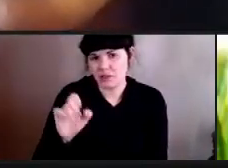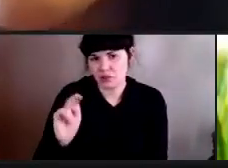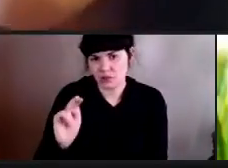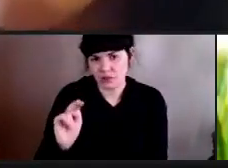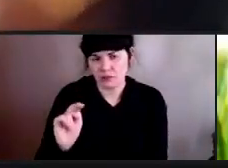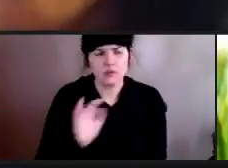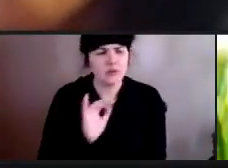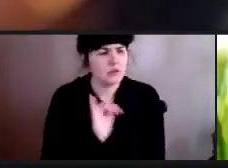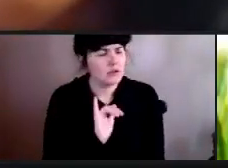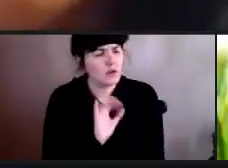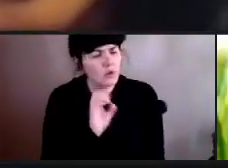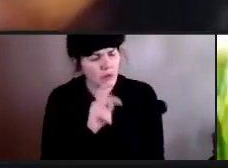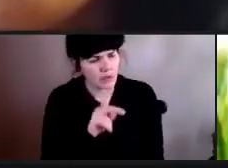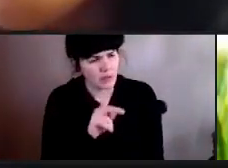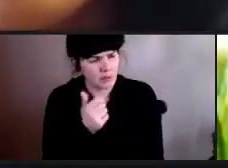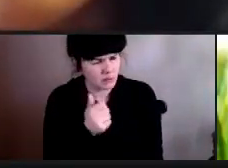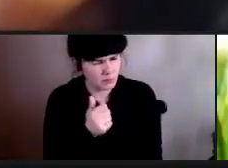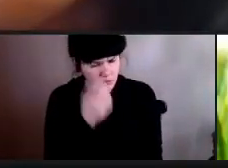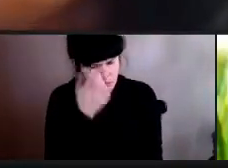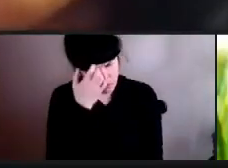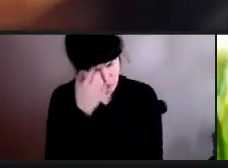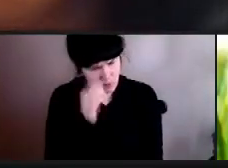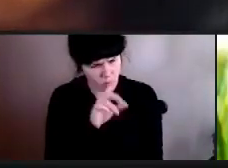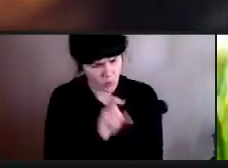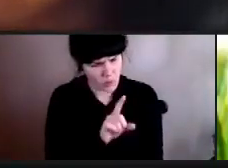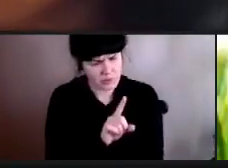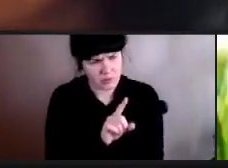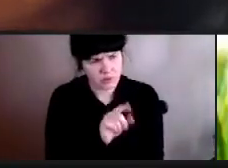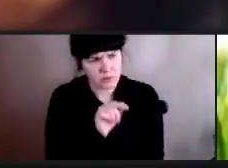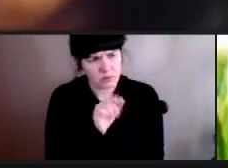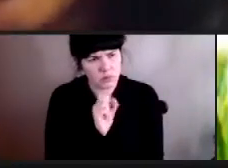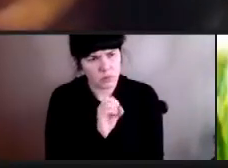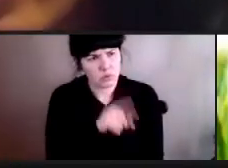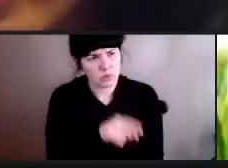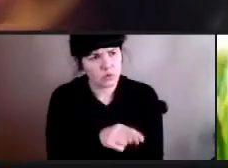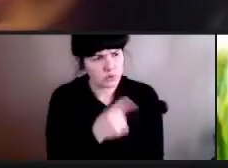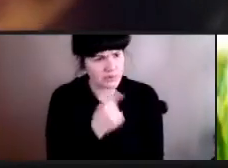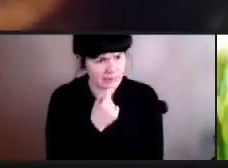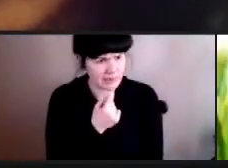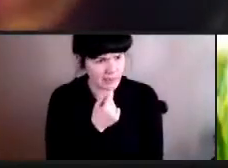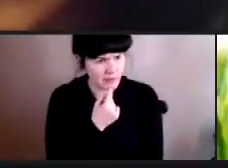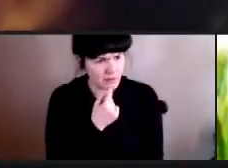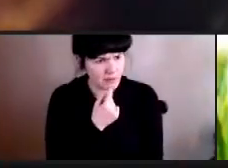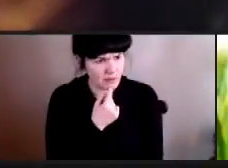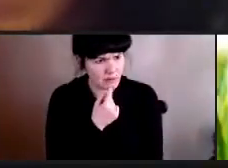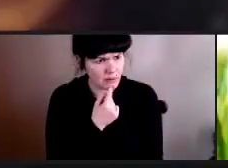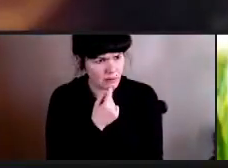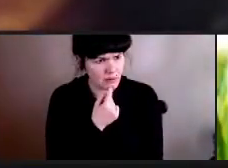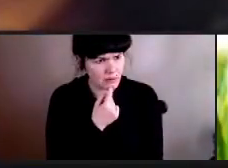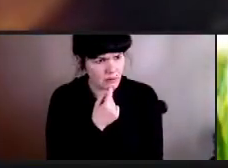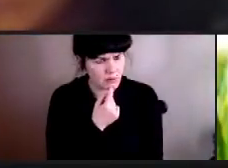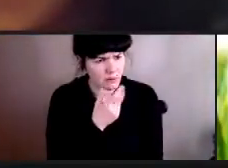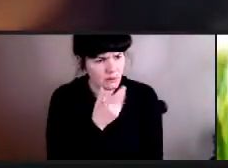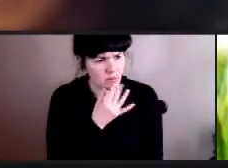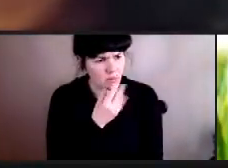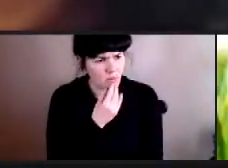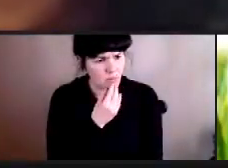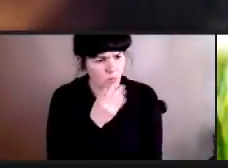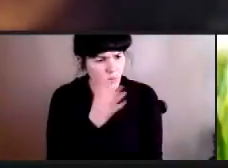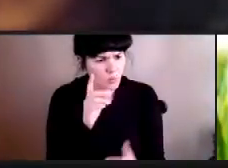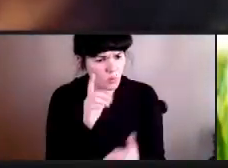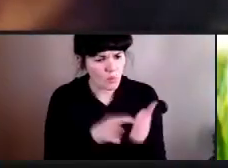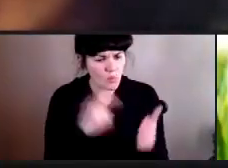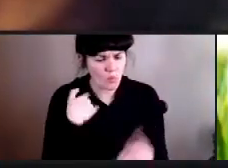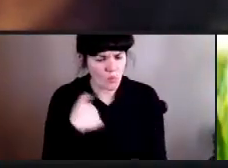correctly, it's what we found in the time of virtual learning that's worked well with students in terms